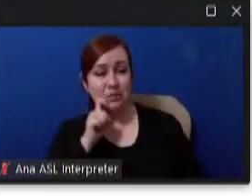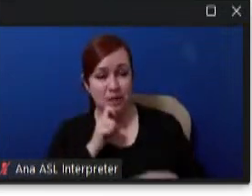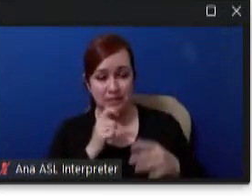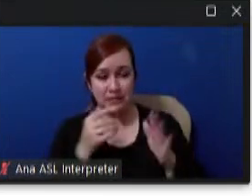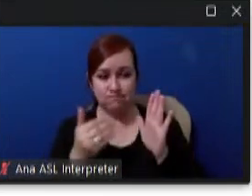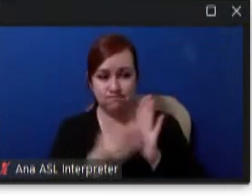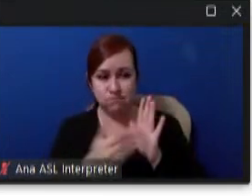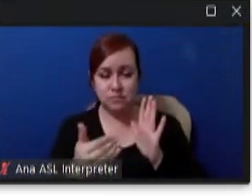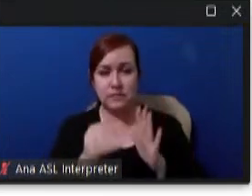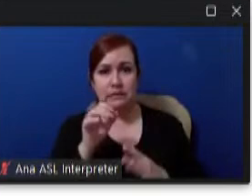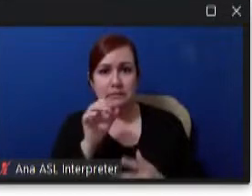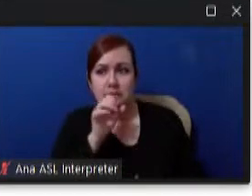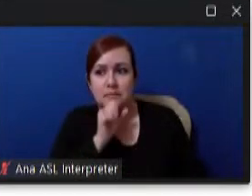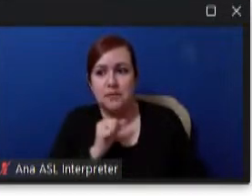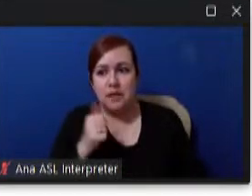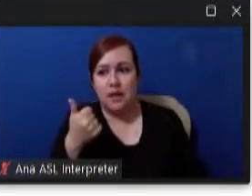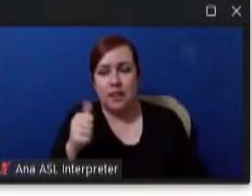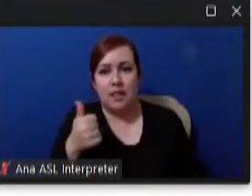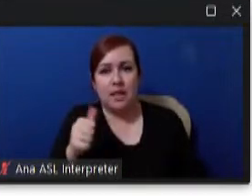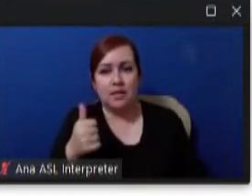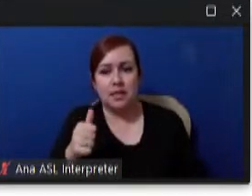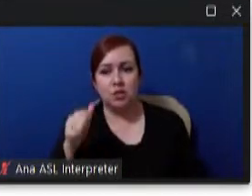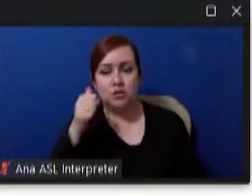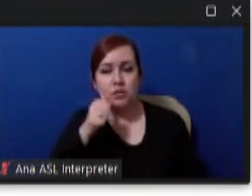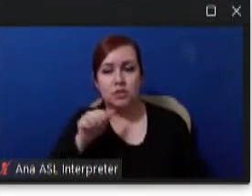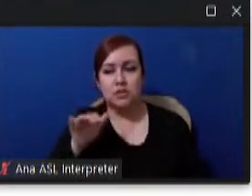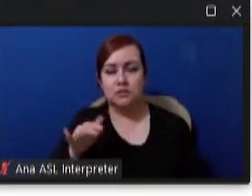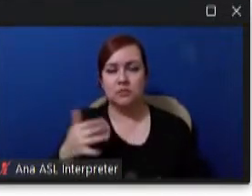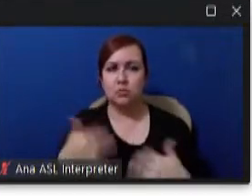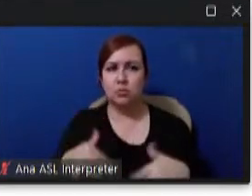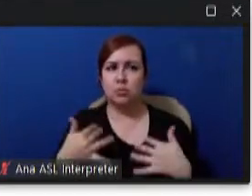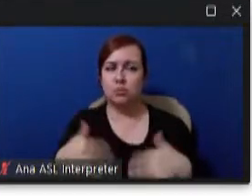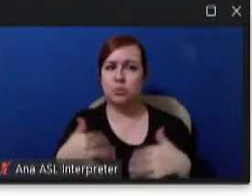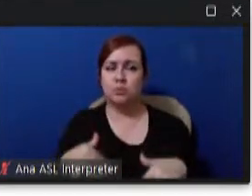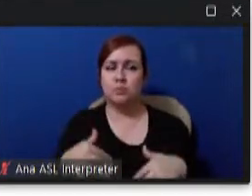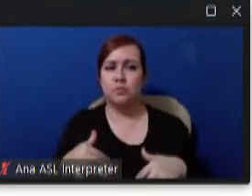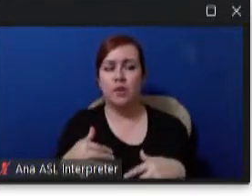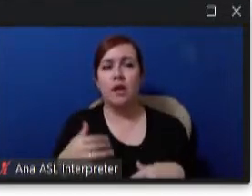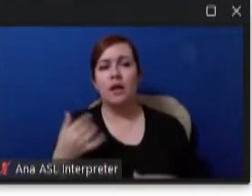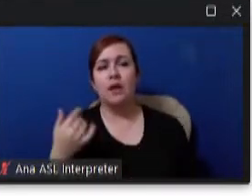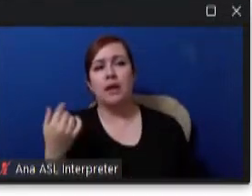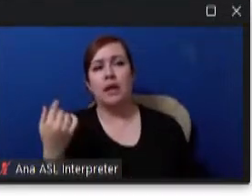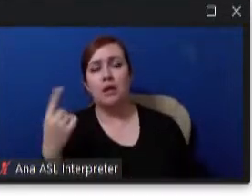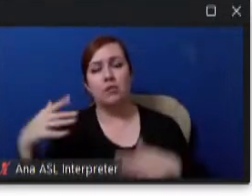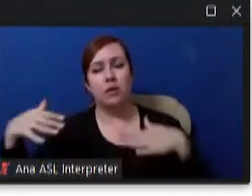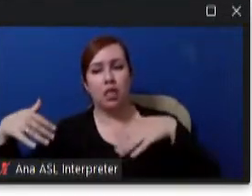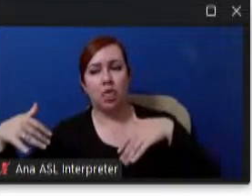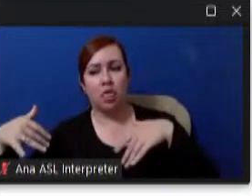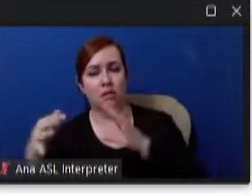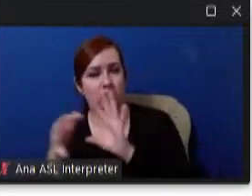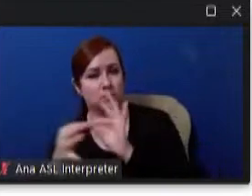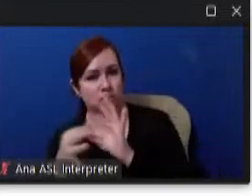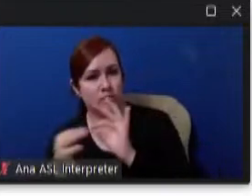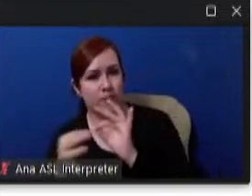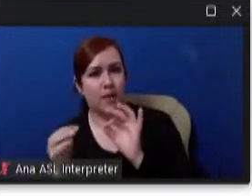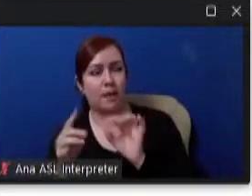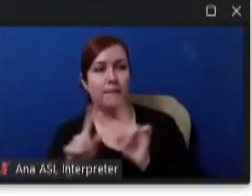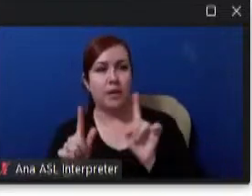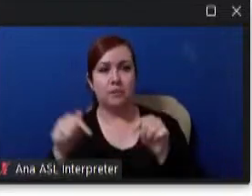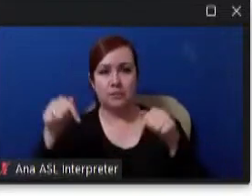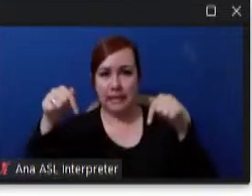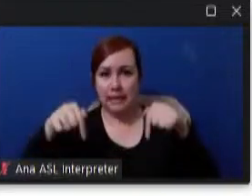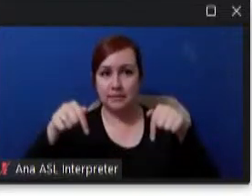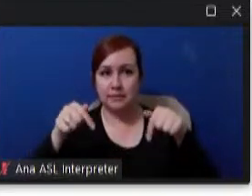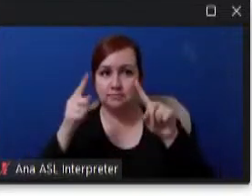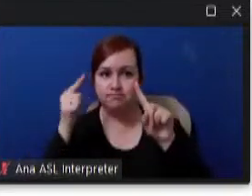these violent sexual actions against girls that are 10 years old. That's very concerning. But a fourth thing that did not come